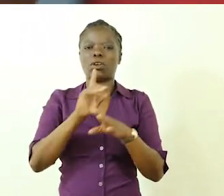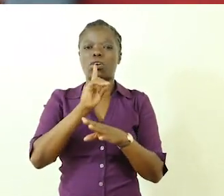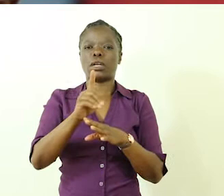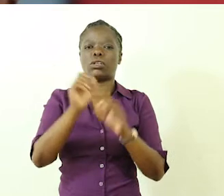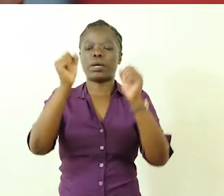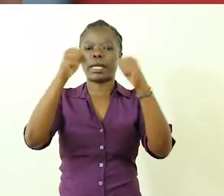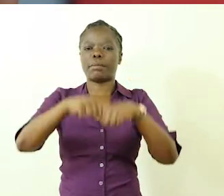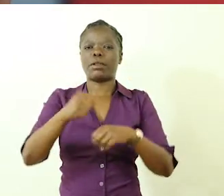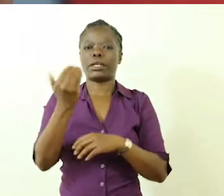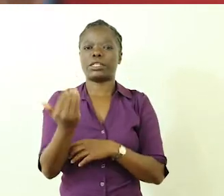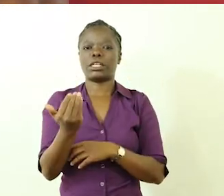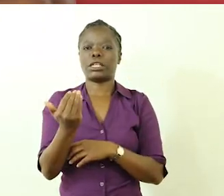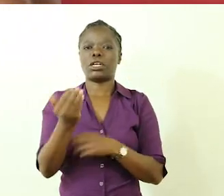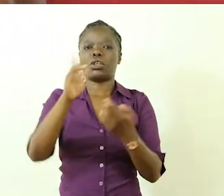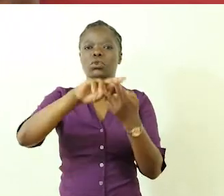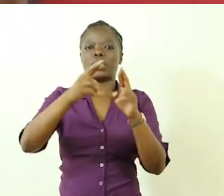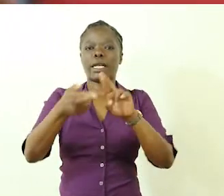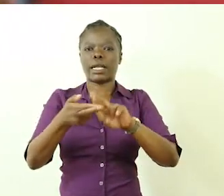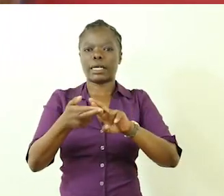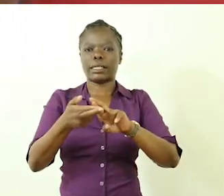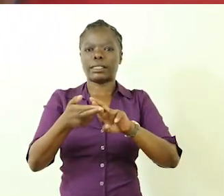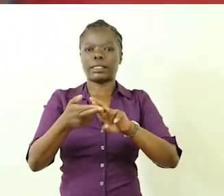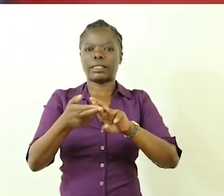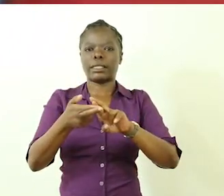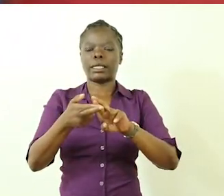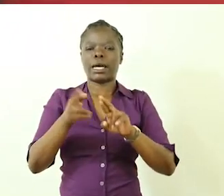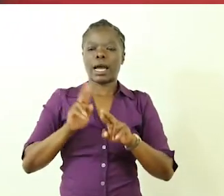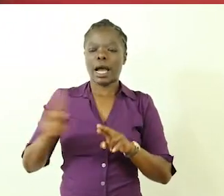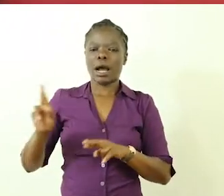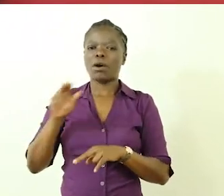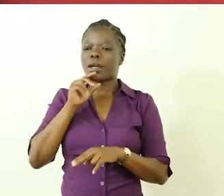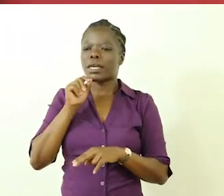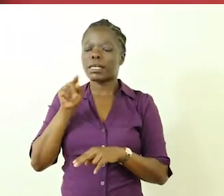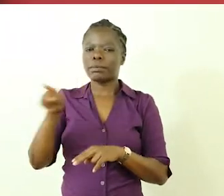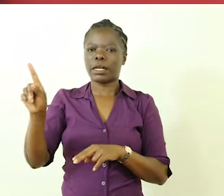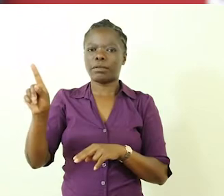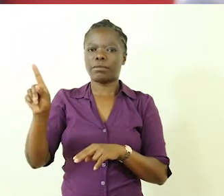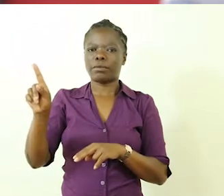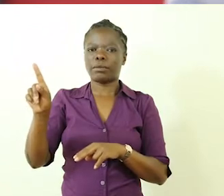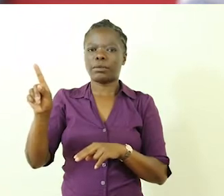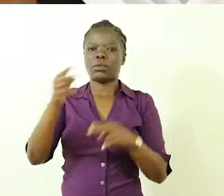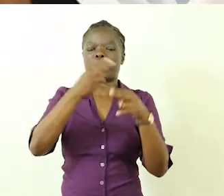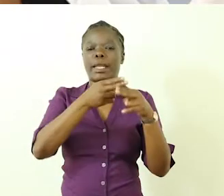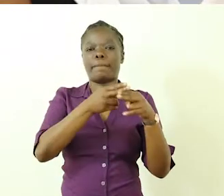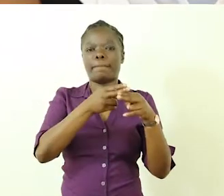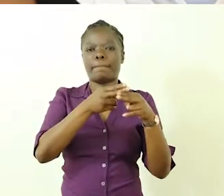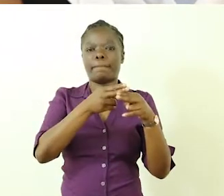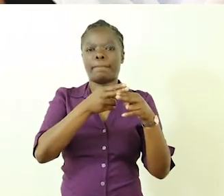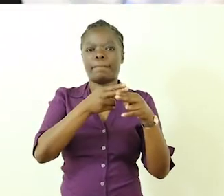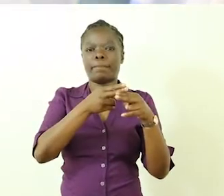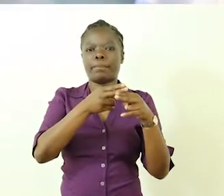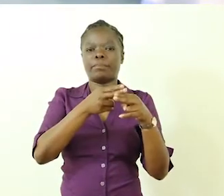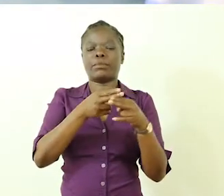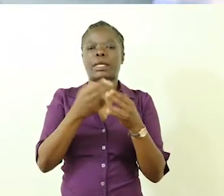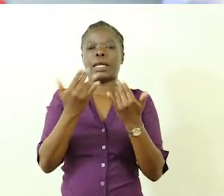to enable the child to relate her or himself to the name.